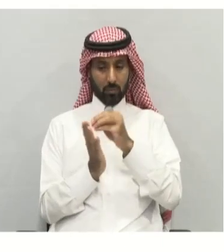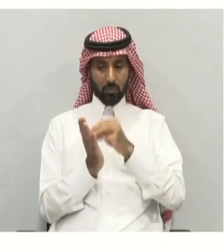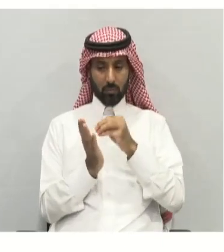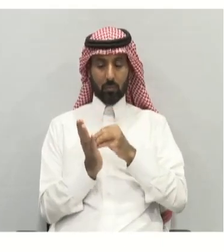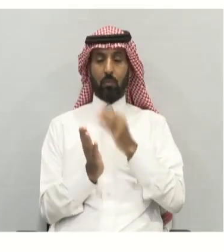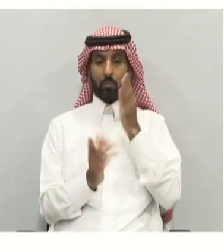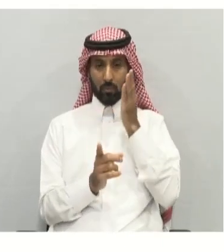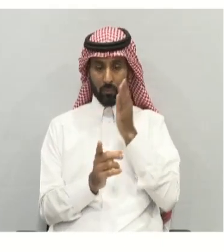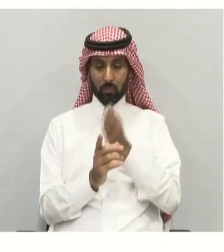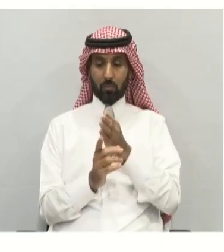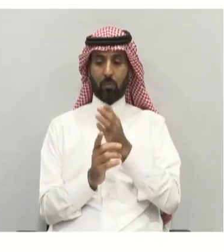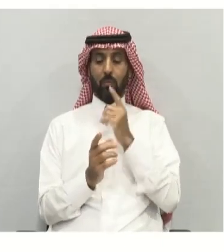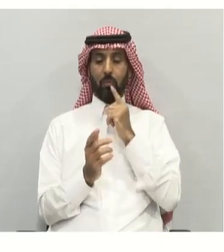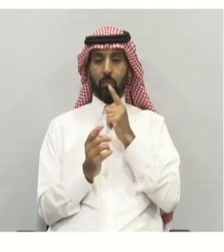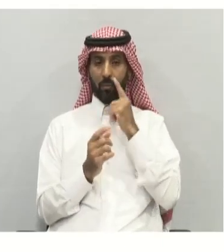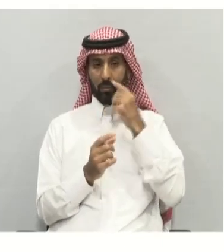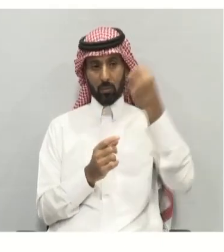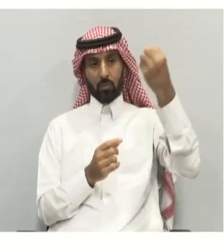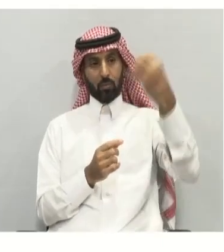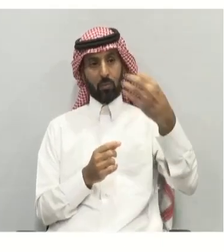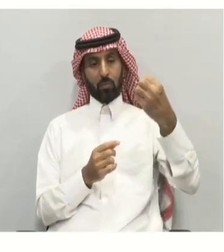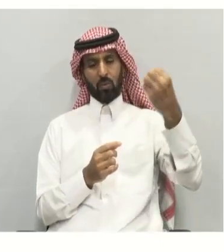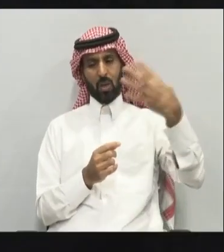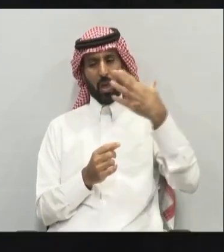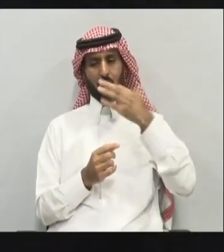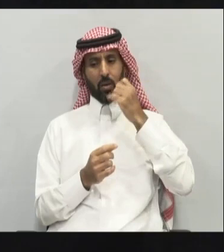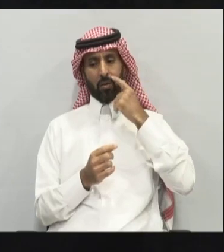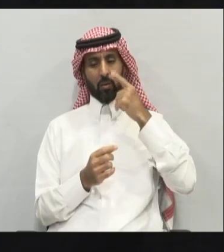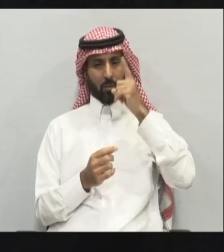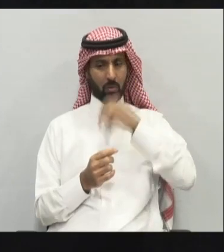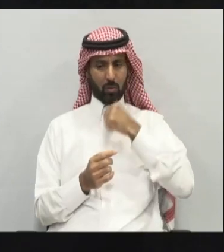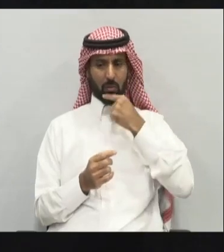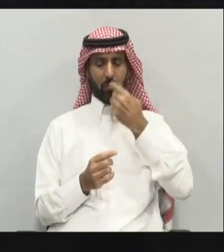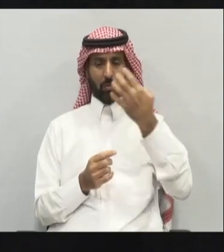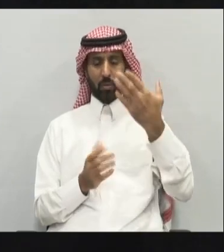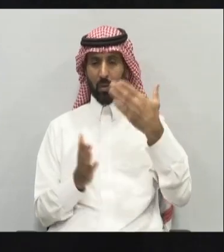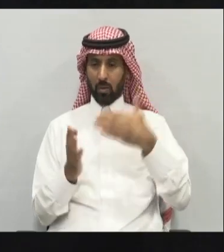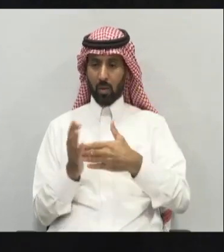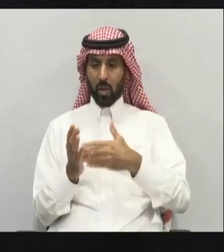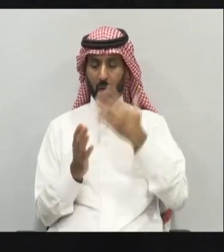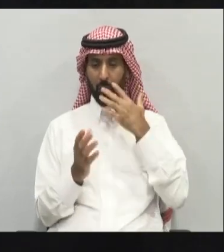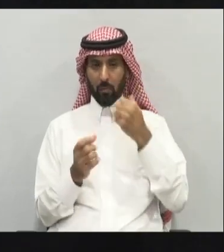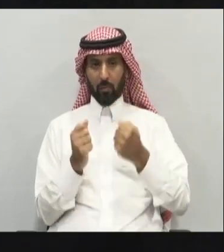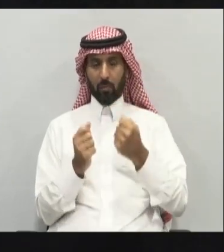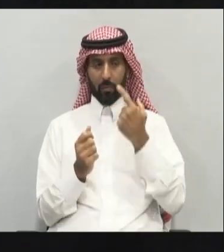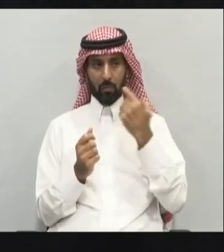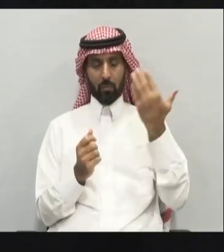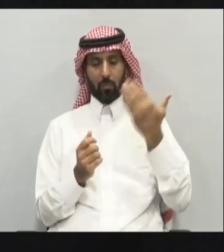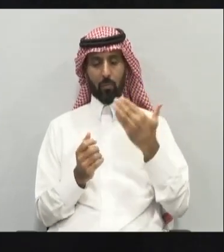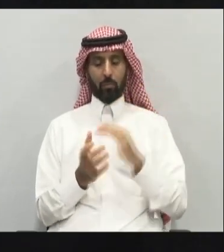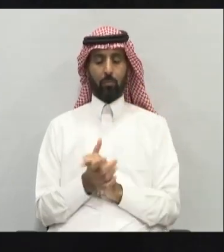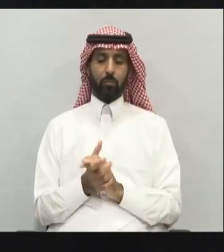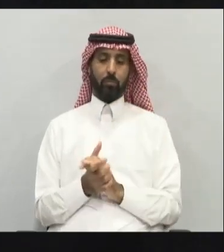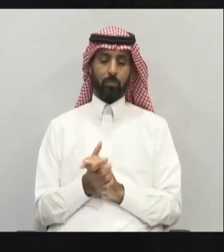we must stop at the traffic lights. So this is, we are indicating the importance and the necessity of doing